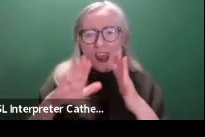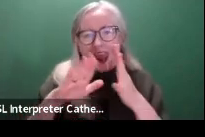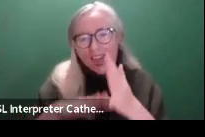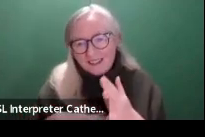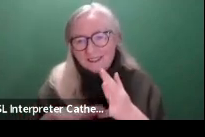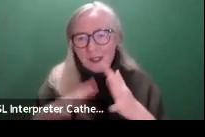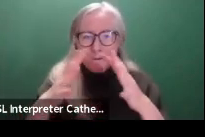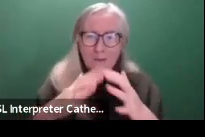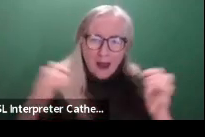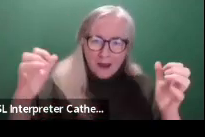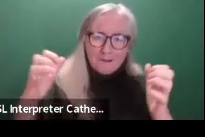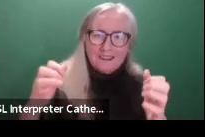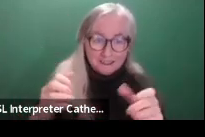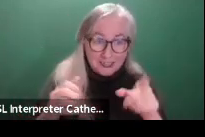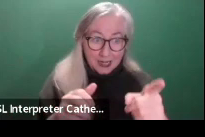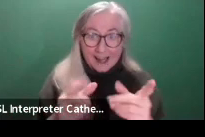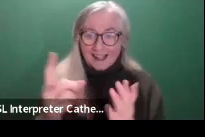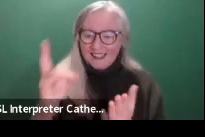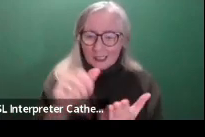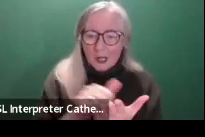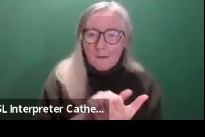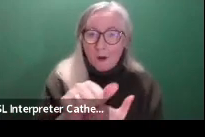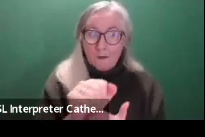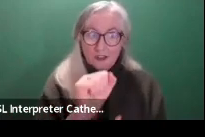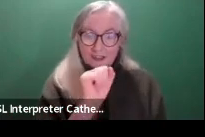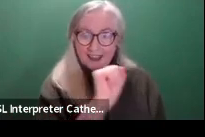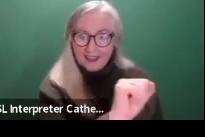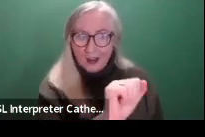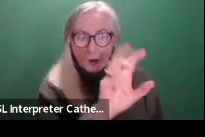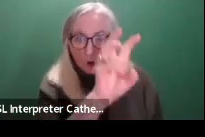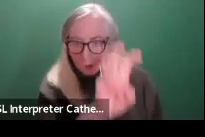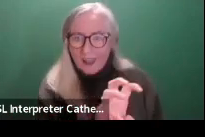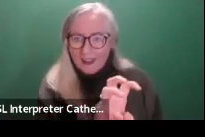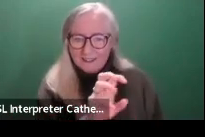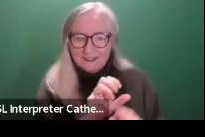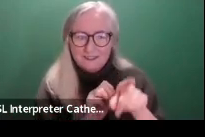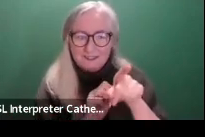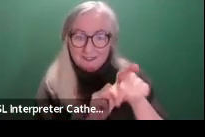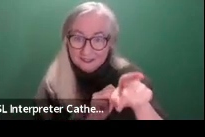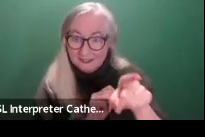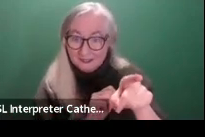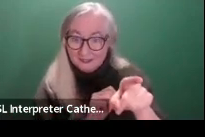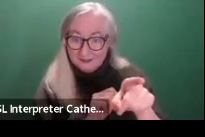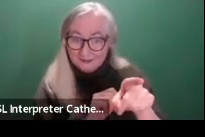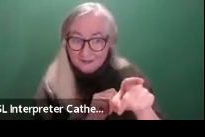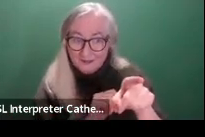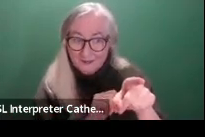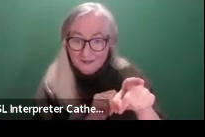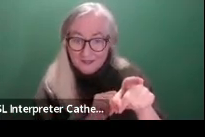far to publish their, in this instance, so they talk about